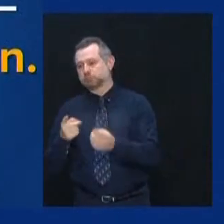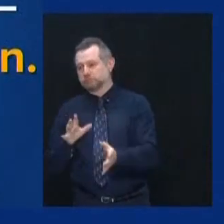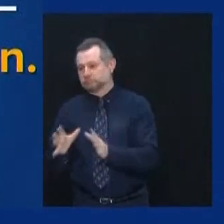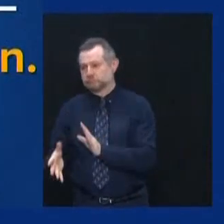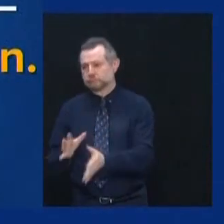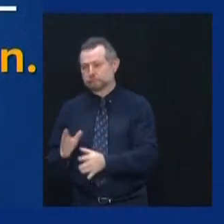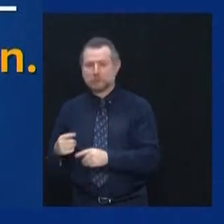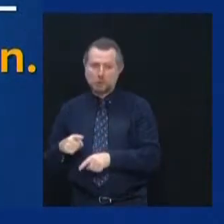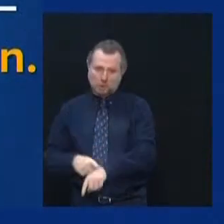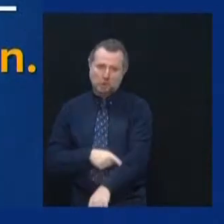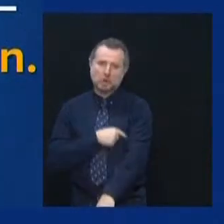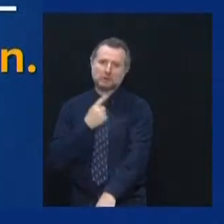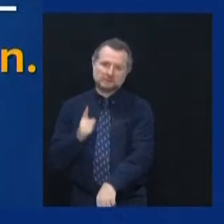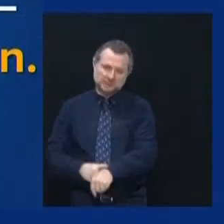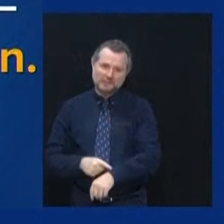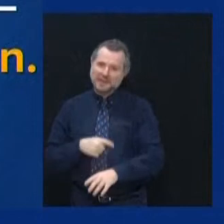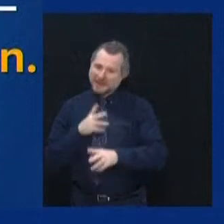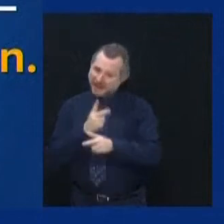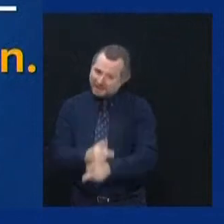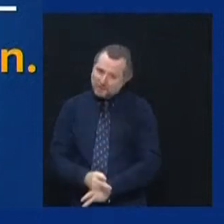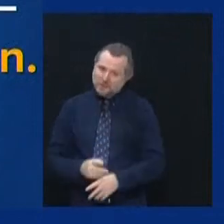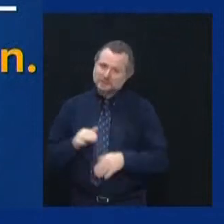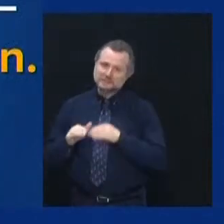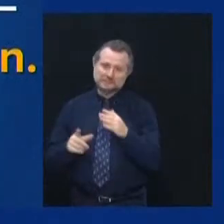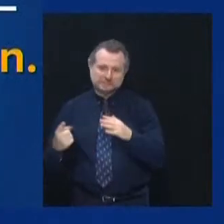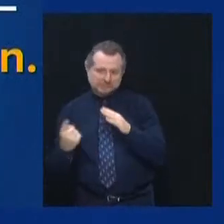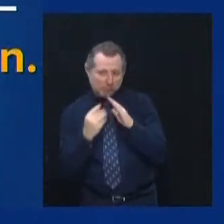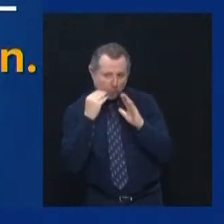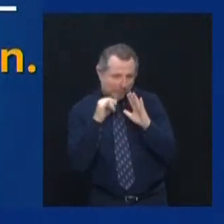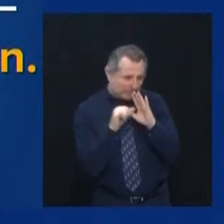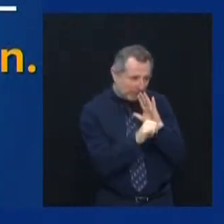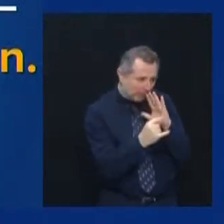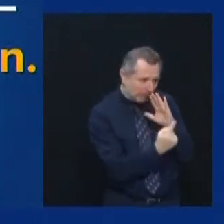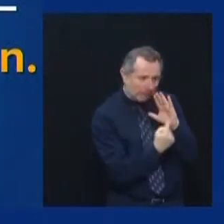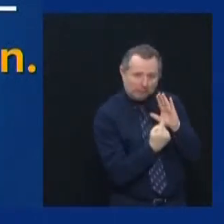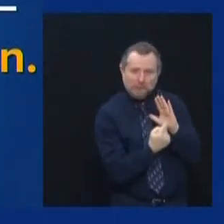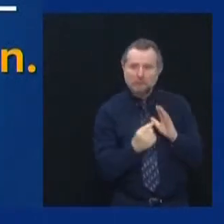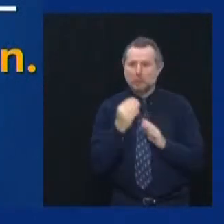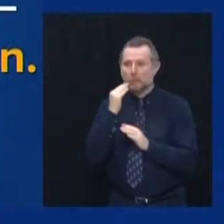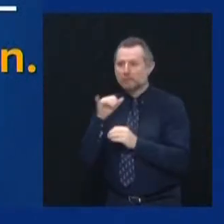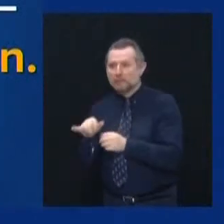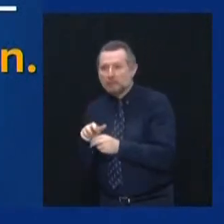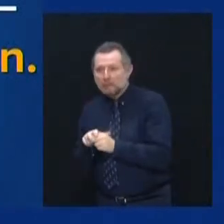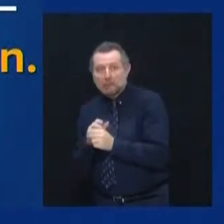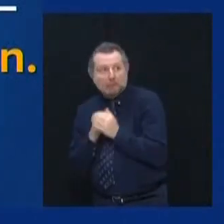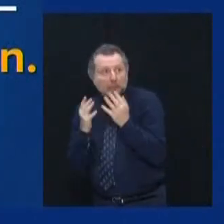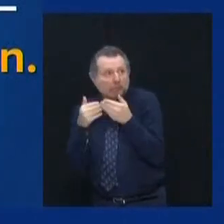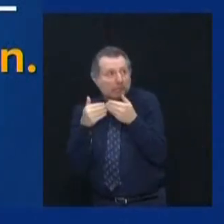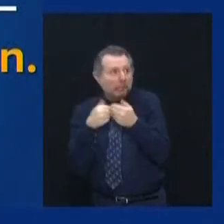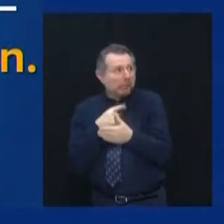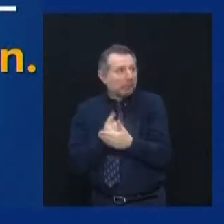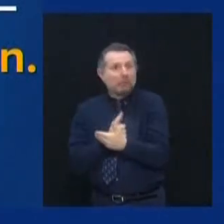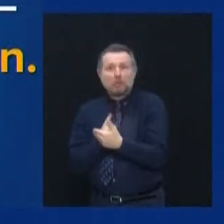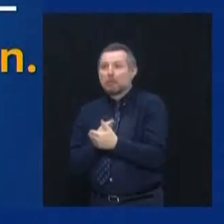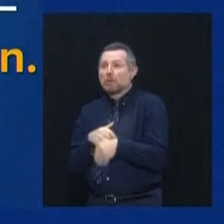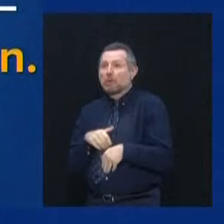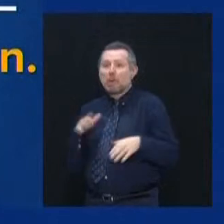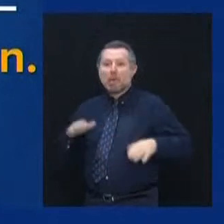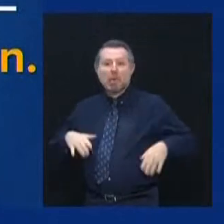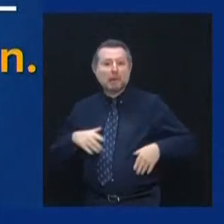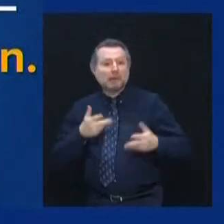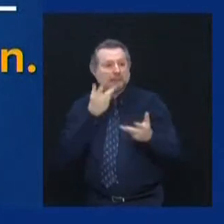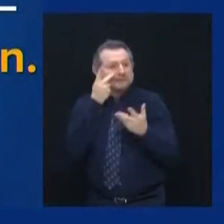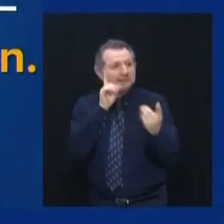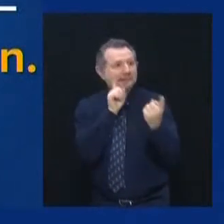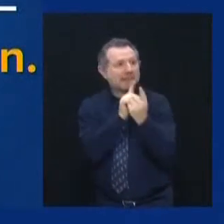months. And they've been in their apartment, they've been in their home, they haven't seen their family, they're